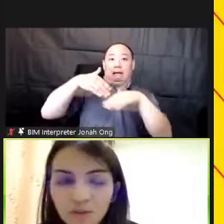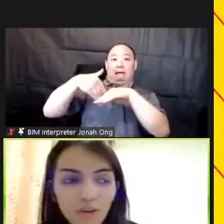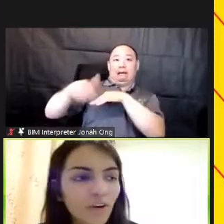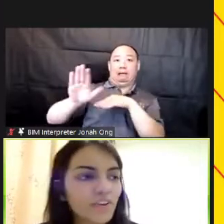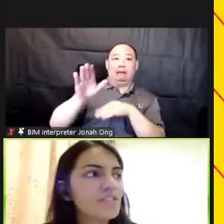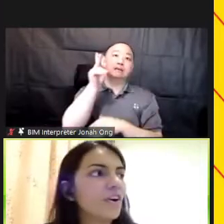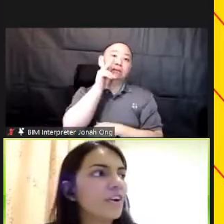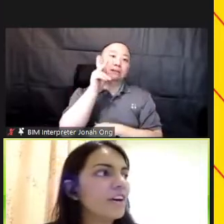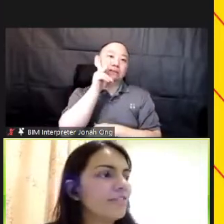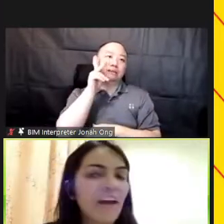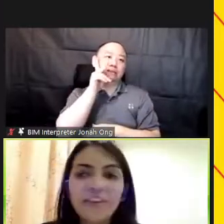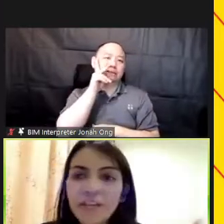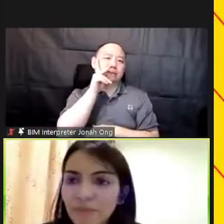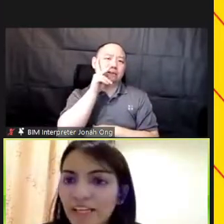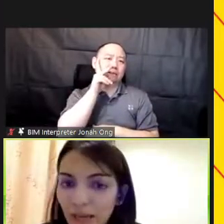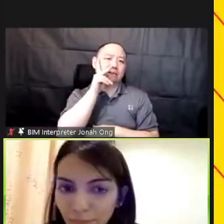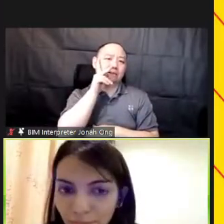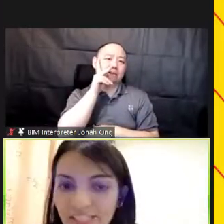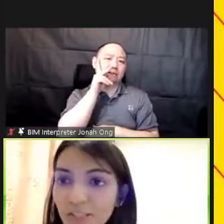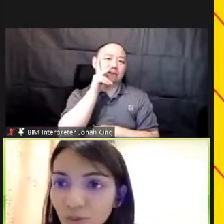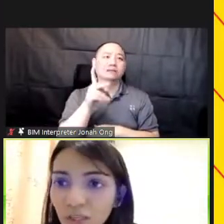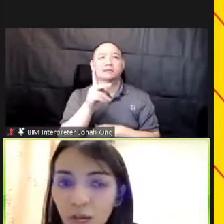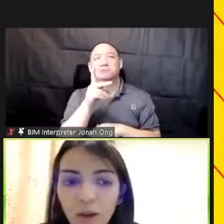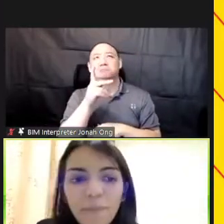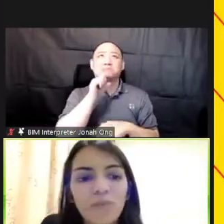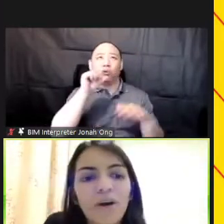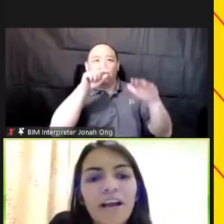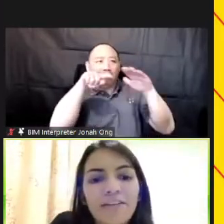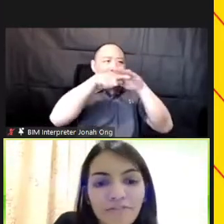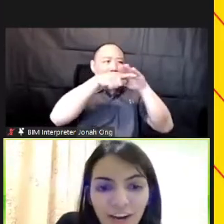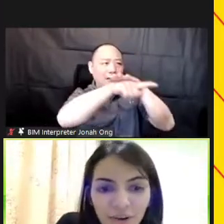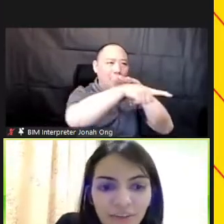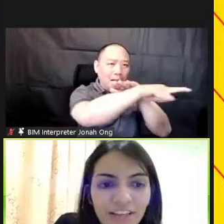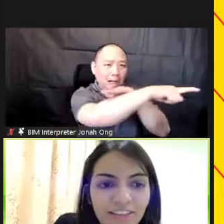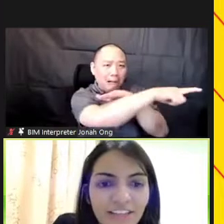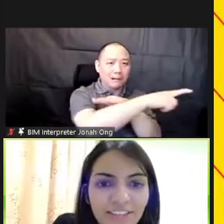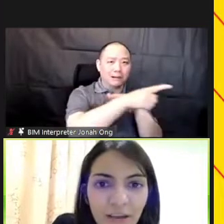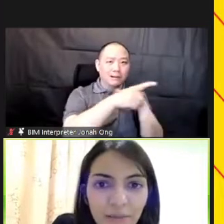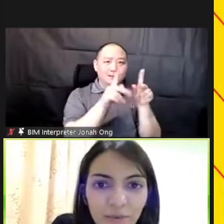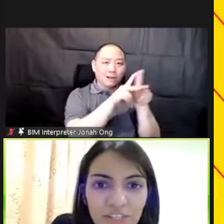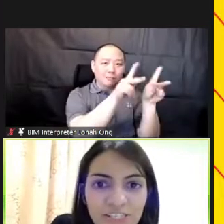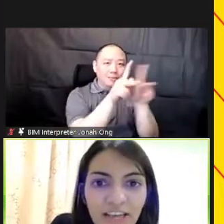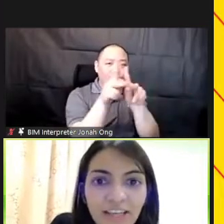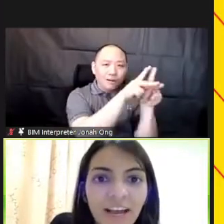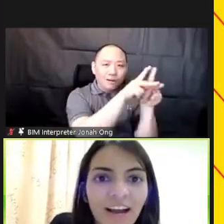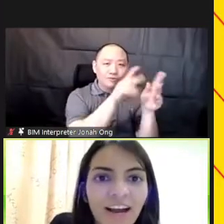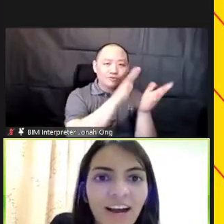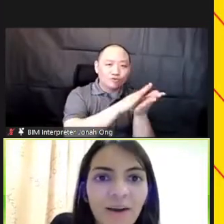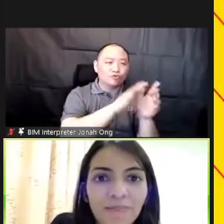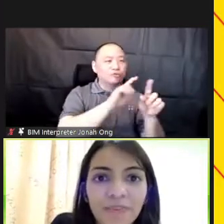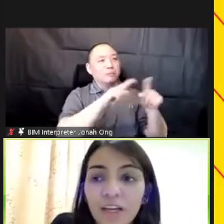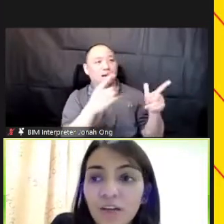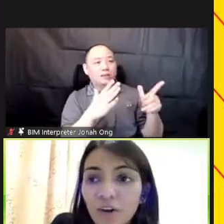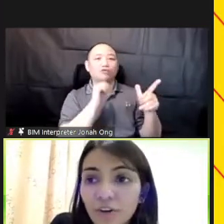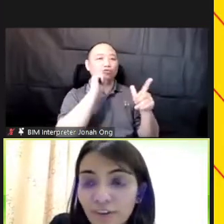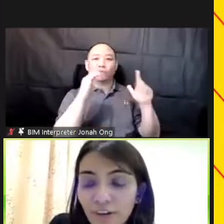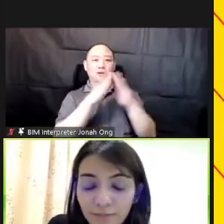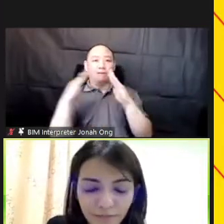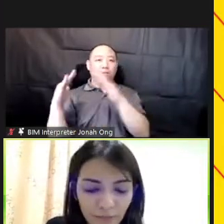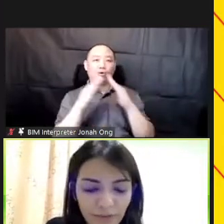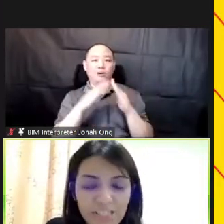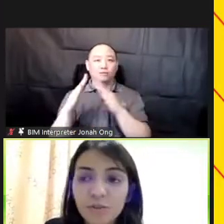rural school, or it's not a very pedalaman school. But what I found at that time was that a lot